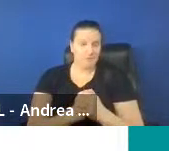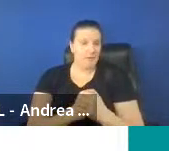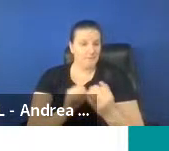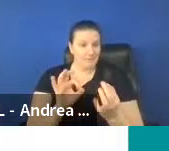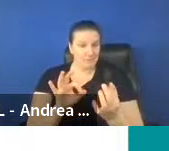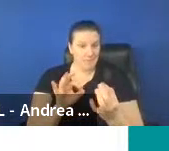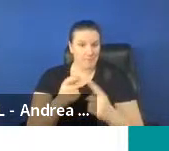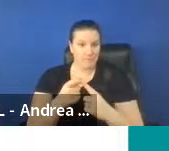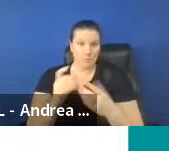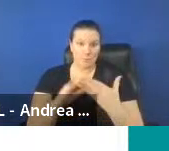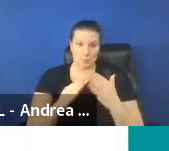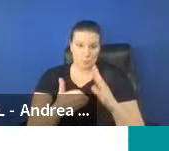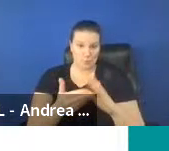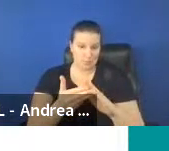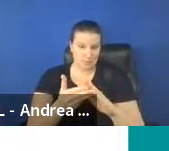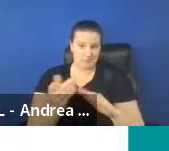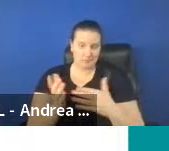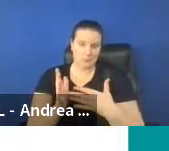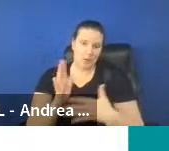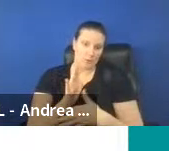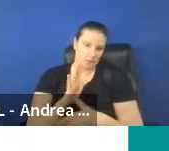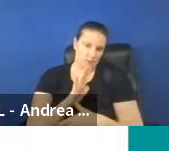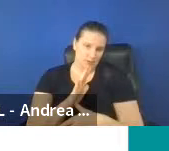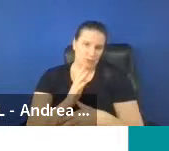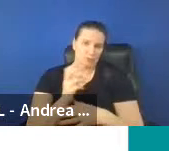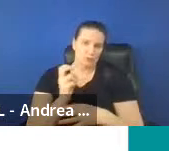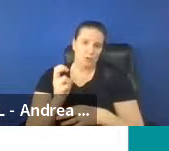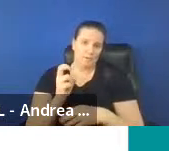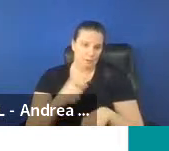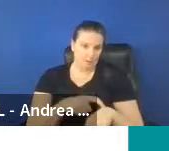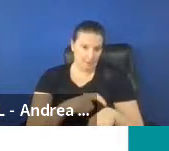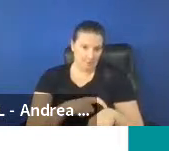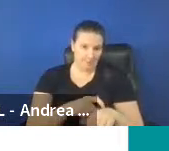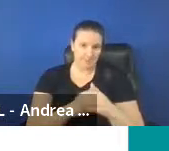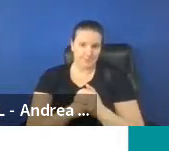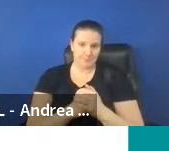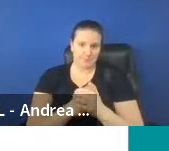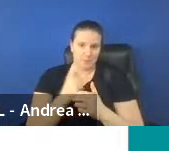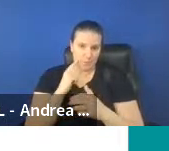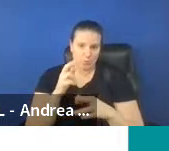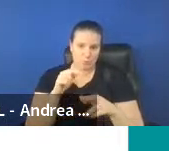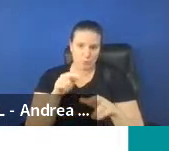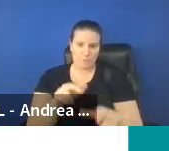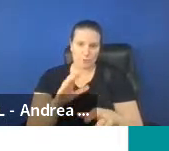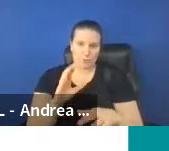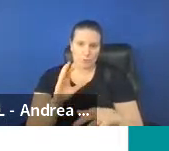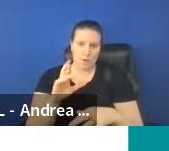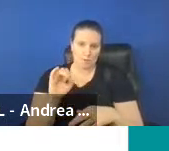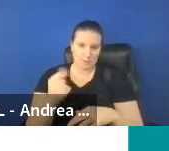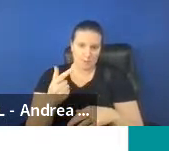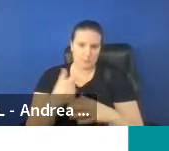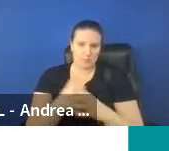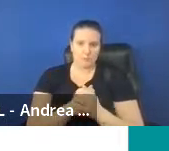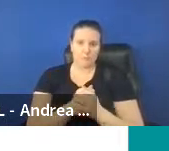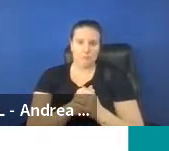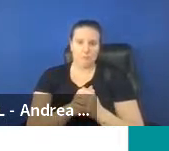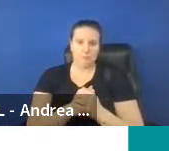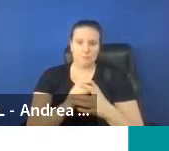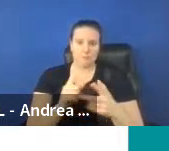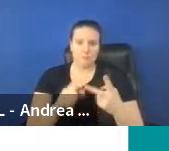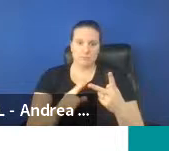feedback from the community prioritized travel time for the river crossing configuration. Nearly